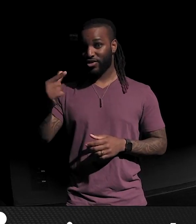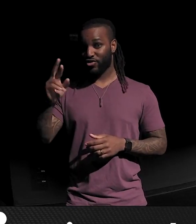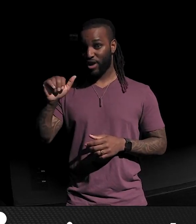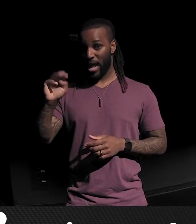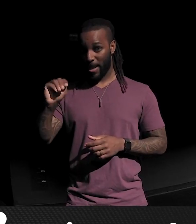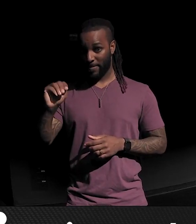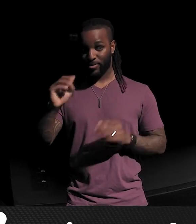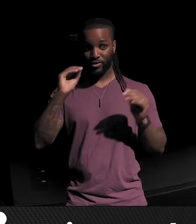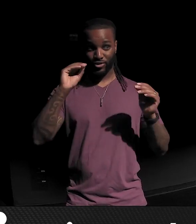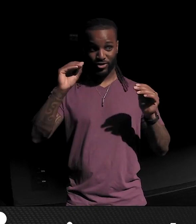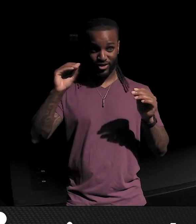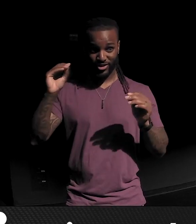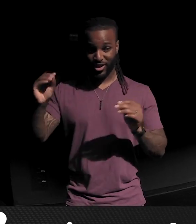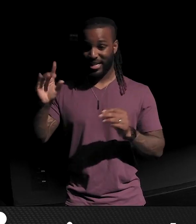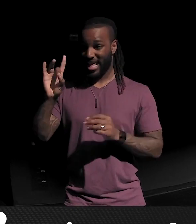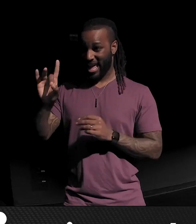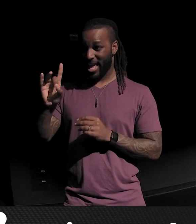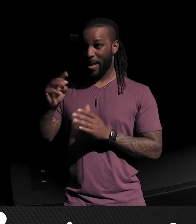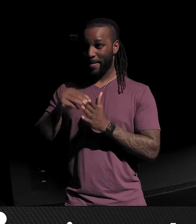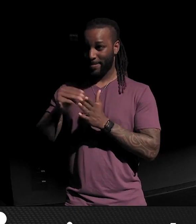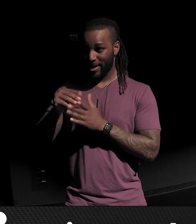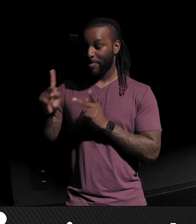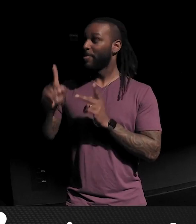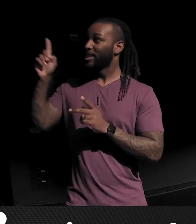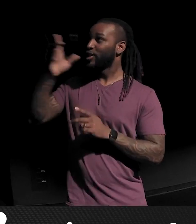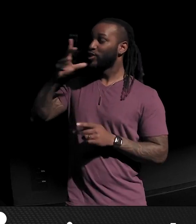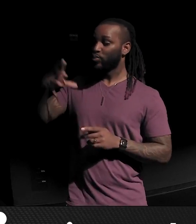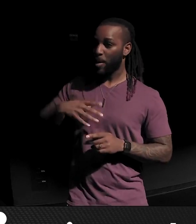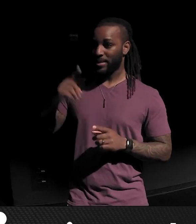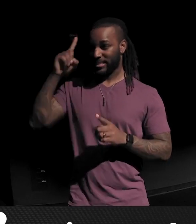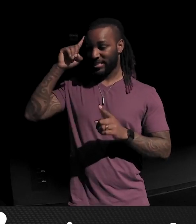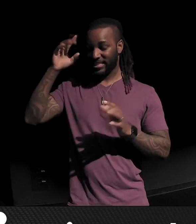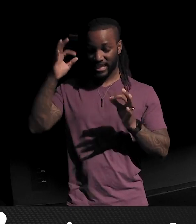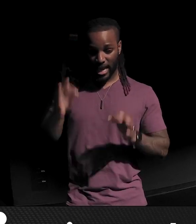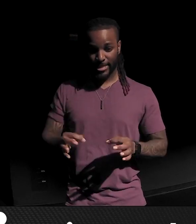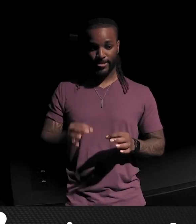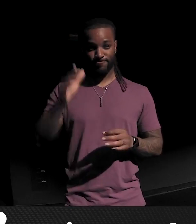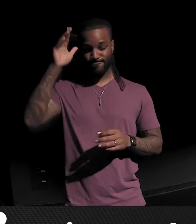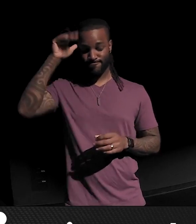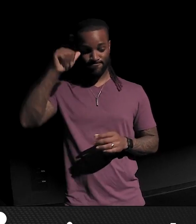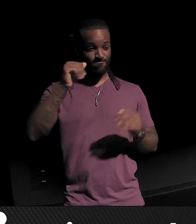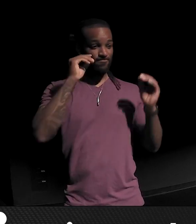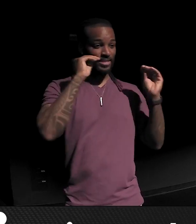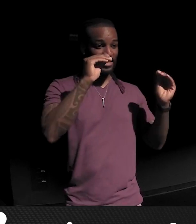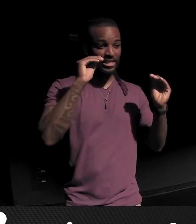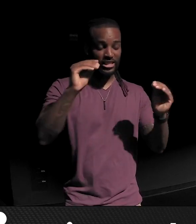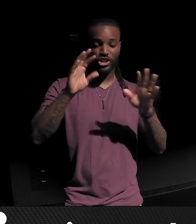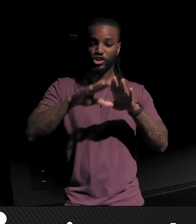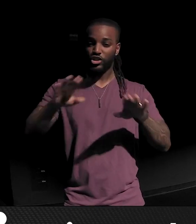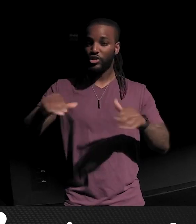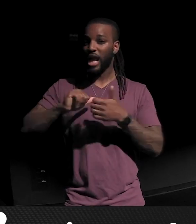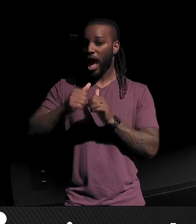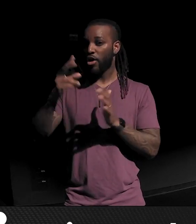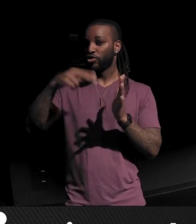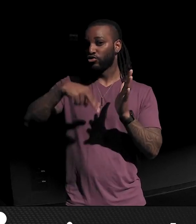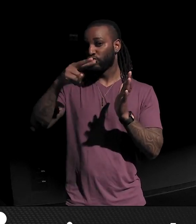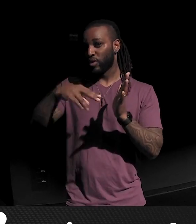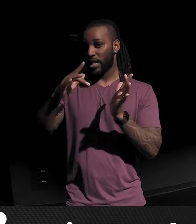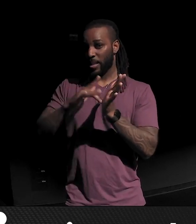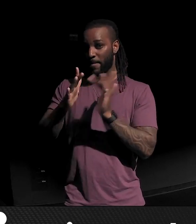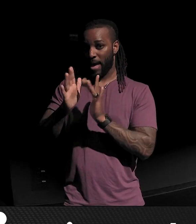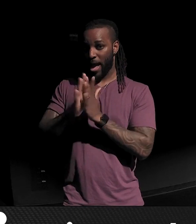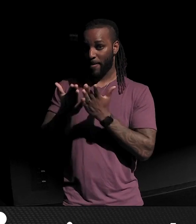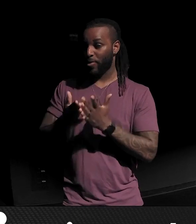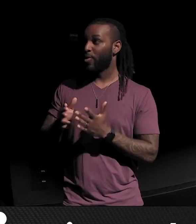This woman decided to stay on the path and teach children how to read their Bibles, and the implications of her faithfulness